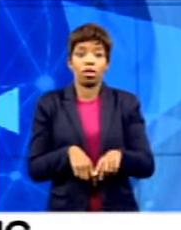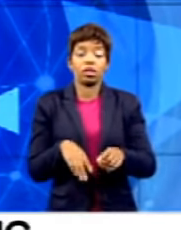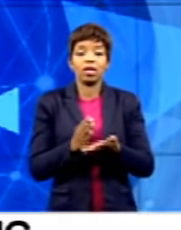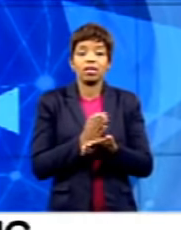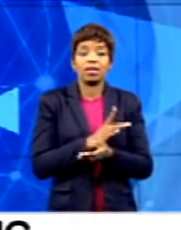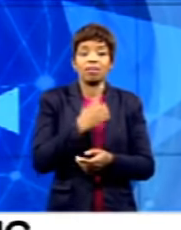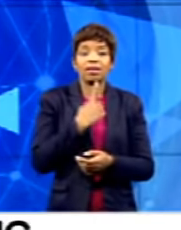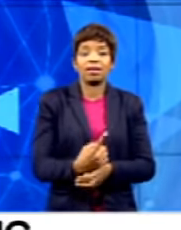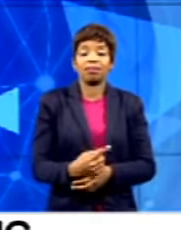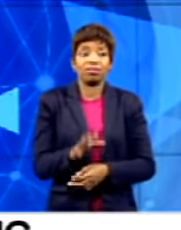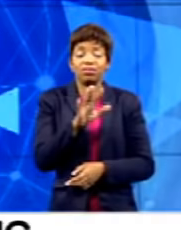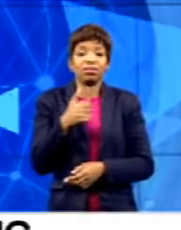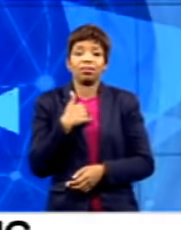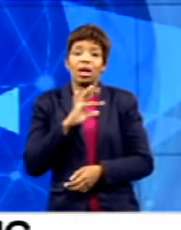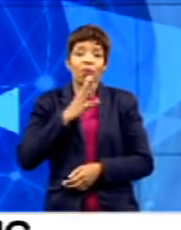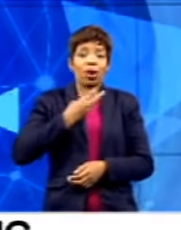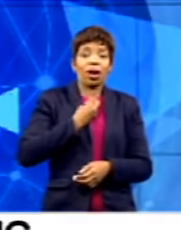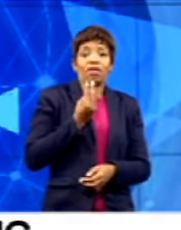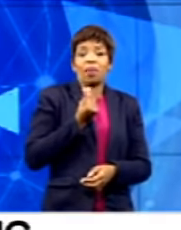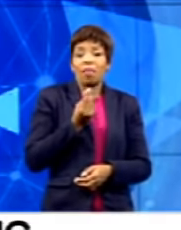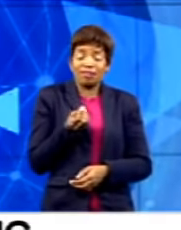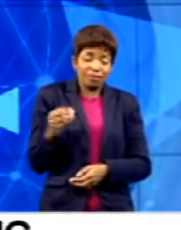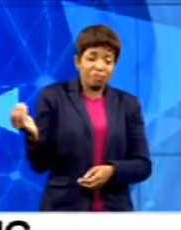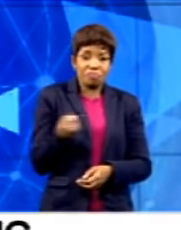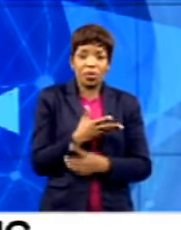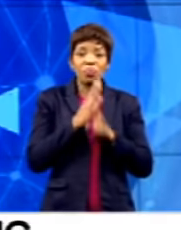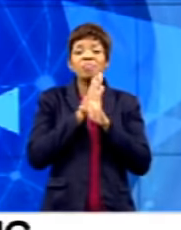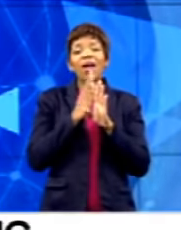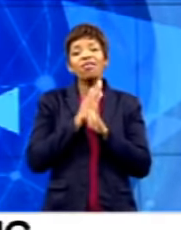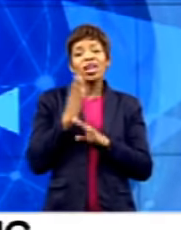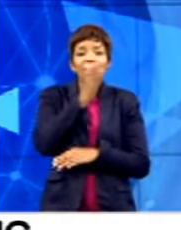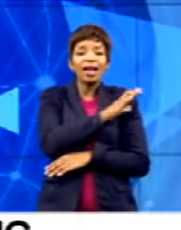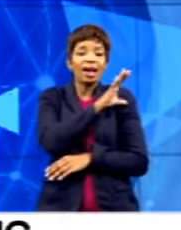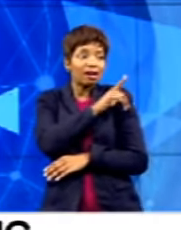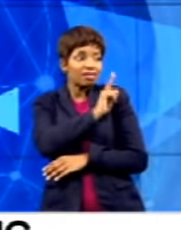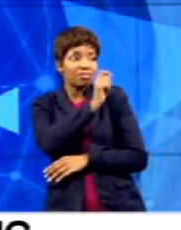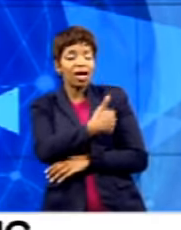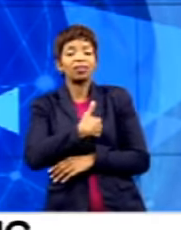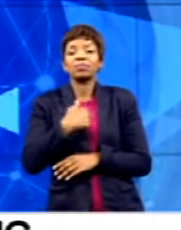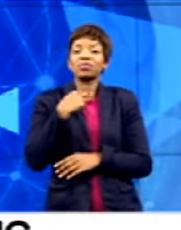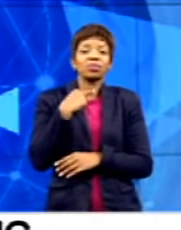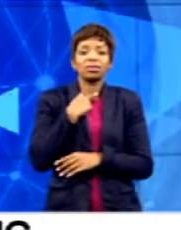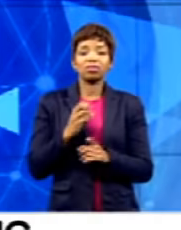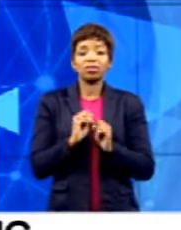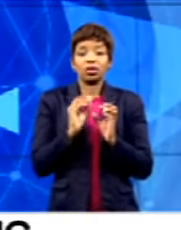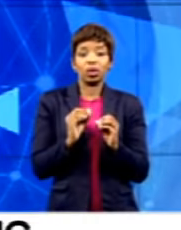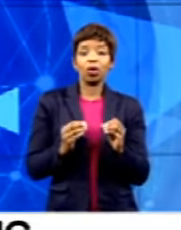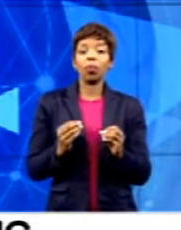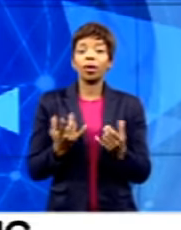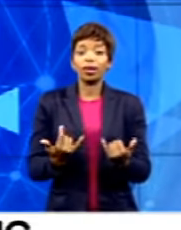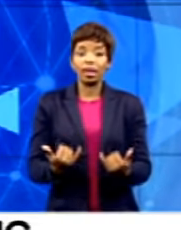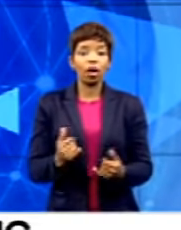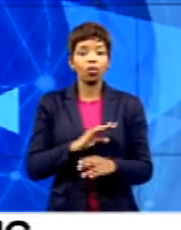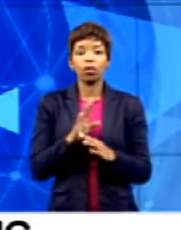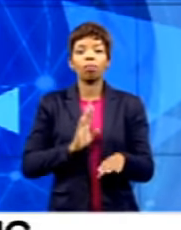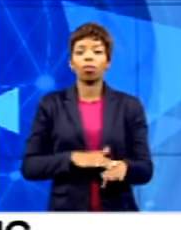have 1,500 rand to go and pay a private clinic for testing. So government seems to be ramping it up as we celebrate. Well, unfortunately, that's